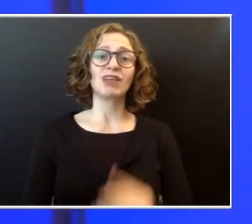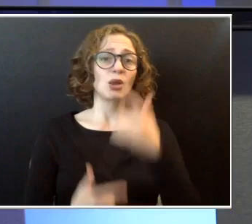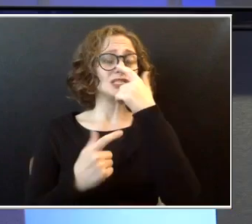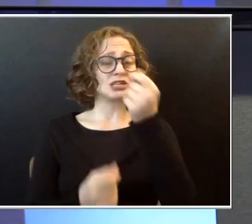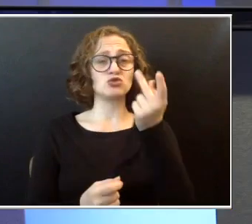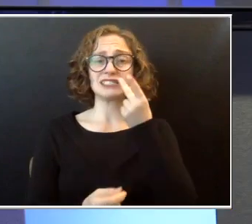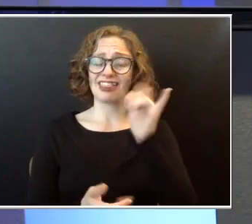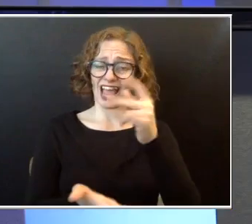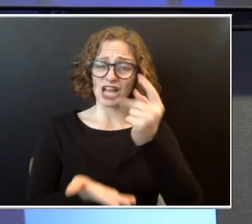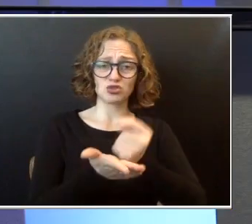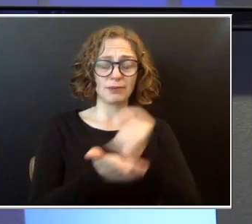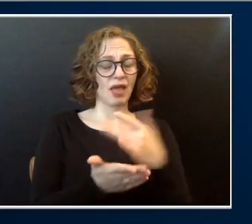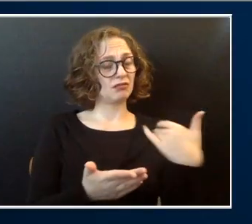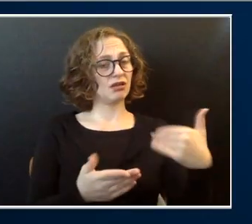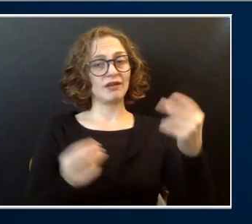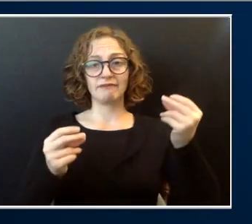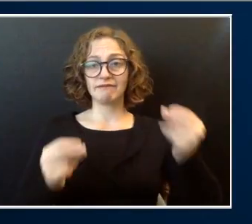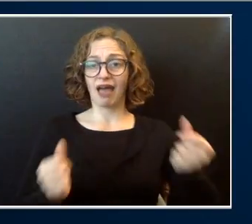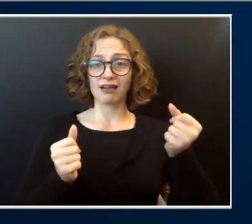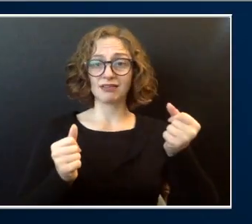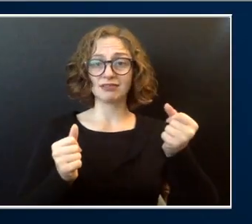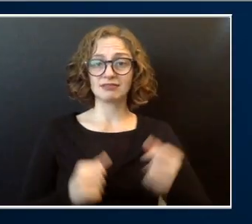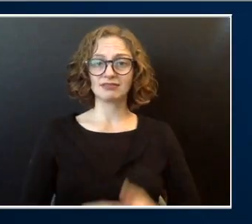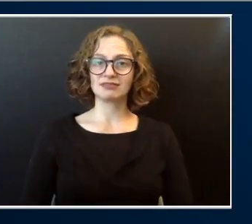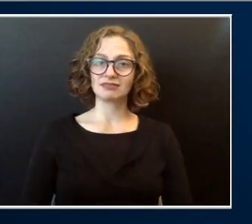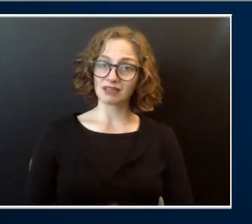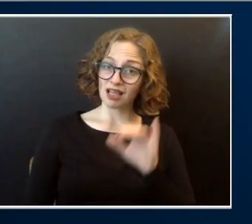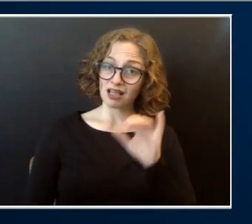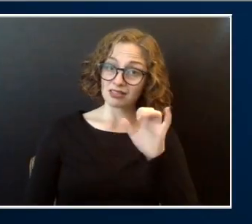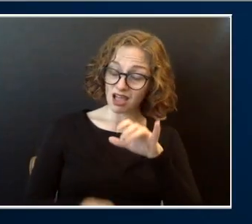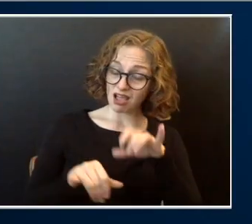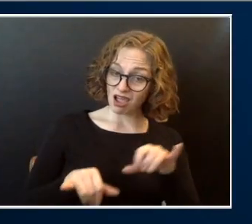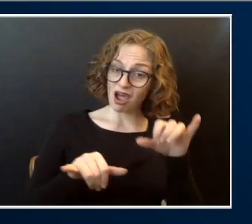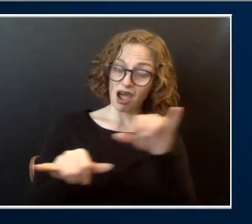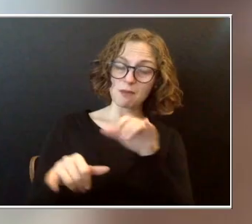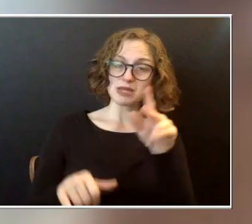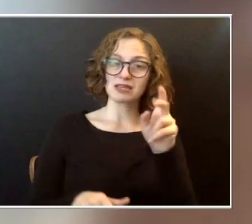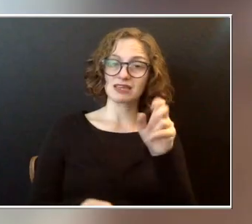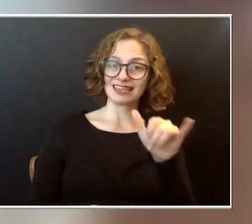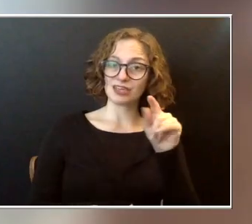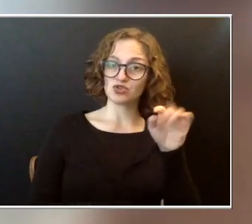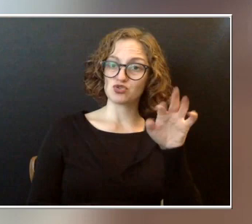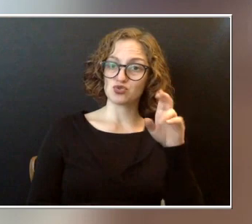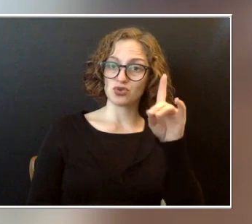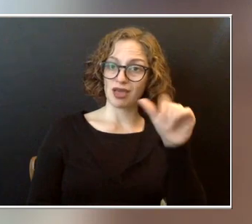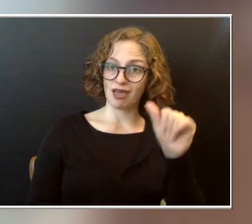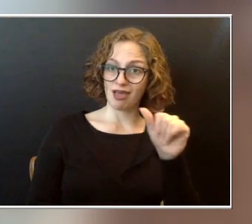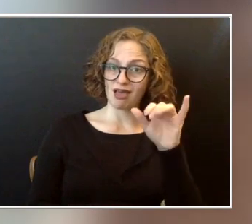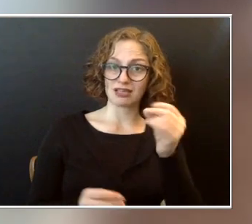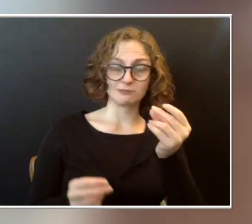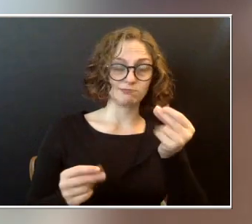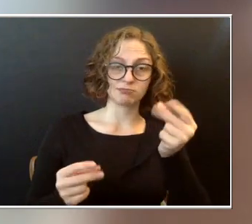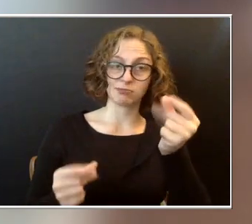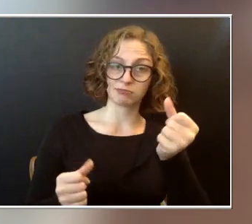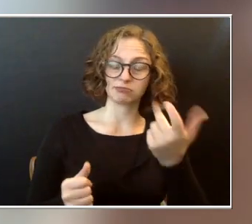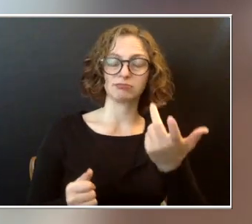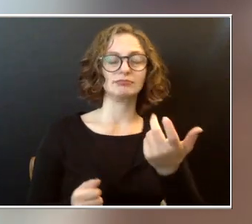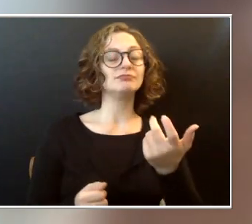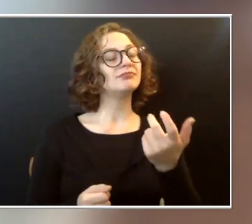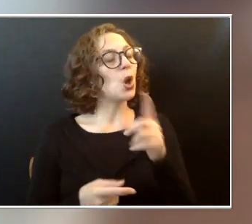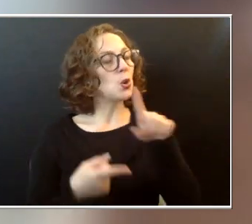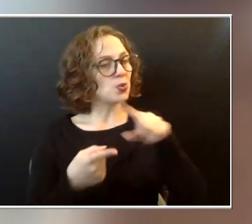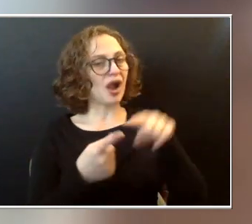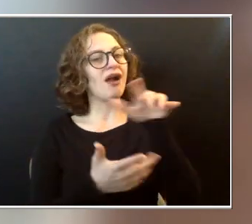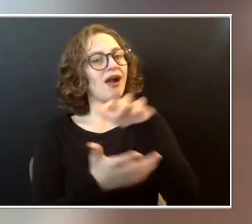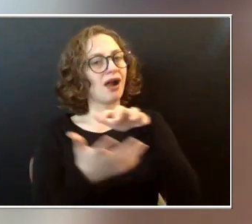Dr. Sharma, is that a common story that Keytruda can work that fast? So when we give it in combination with chemotherapy, often